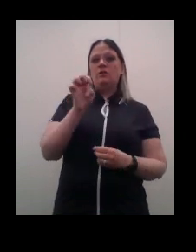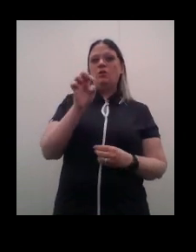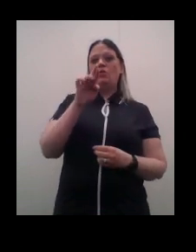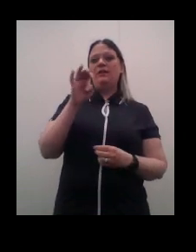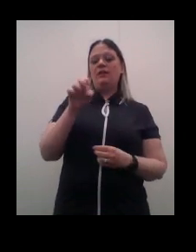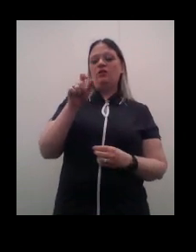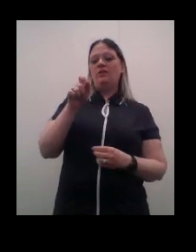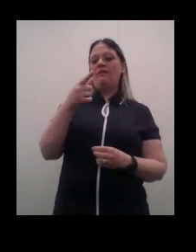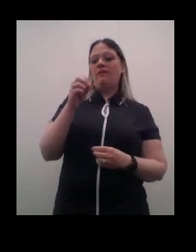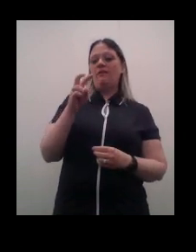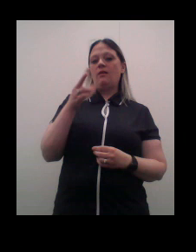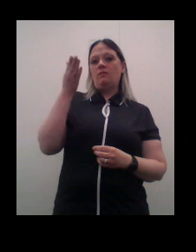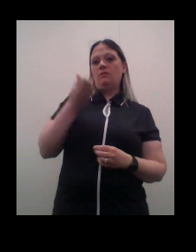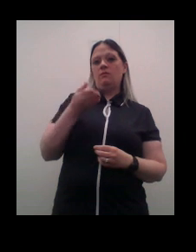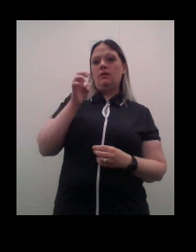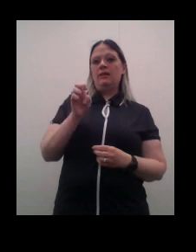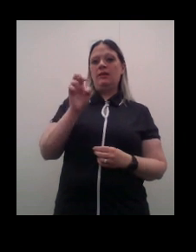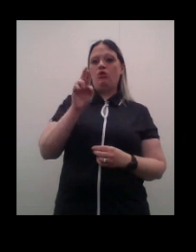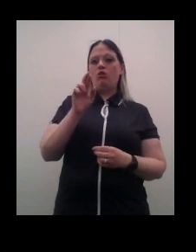erie.gov/Erie Grown,